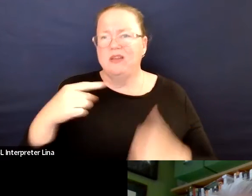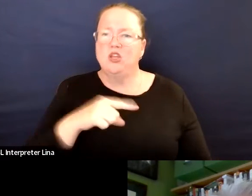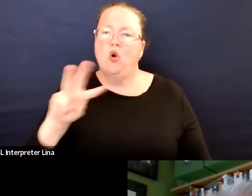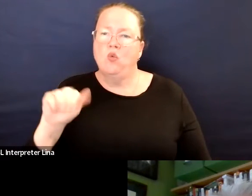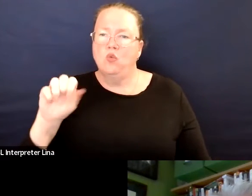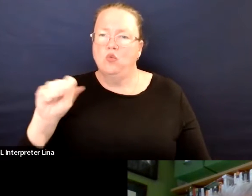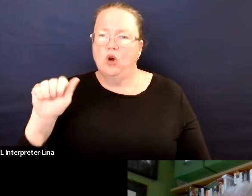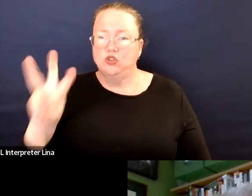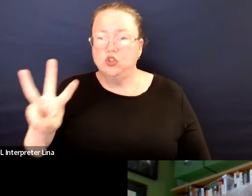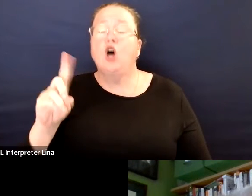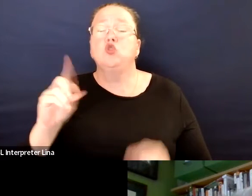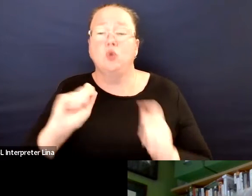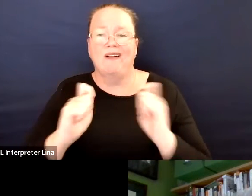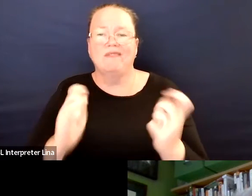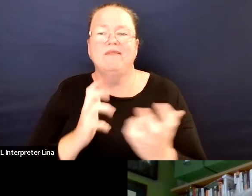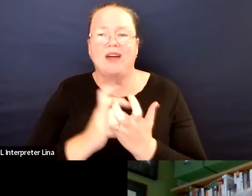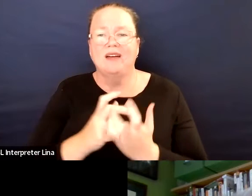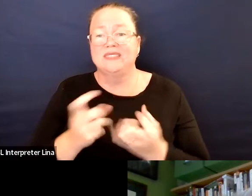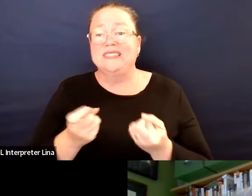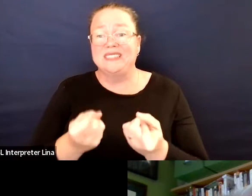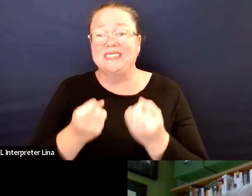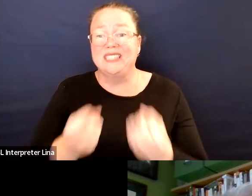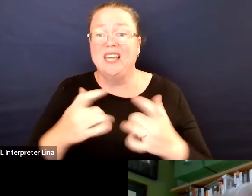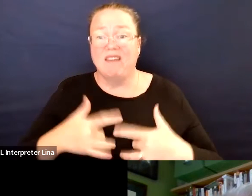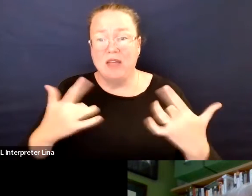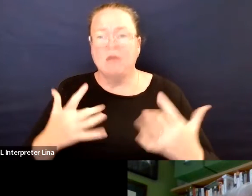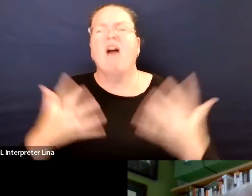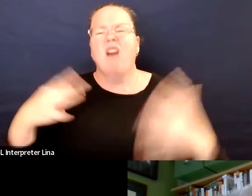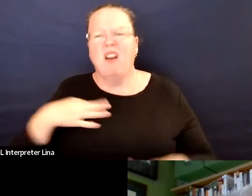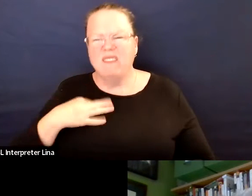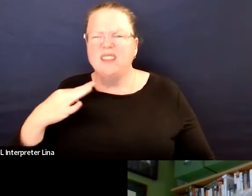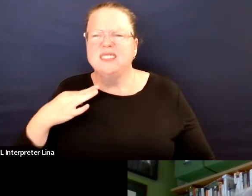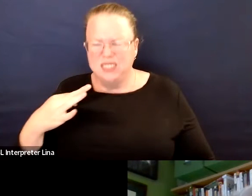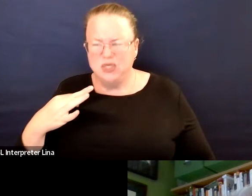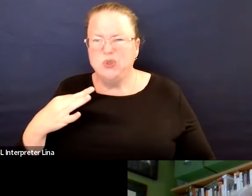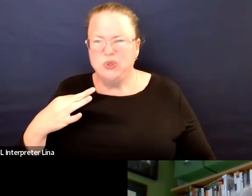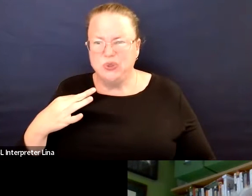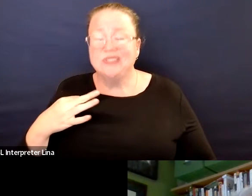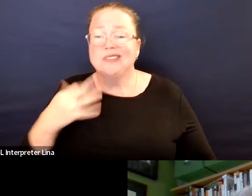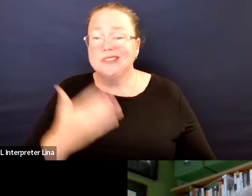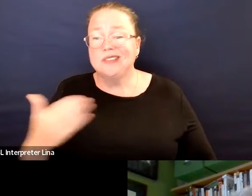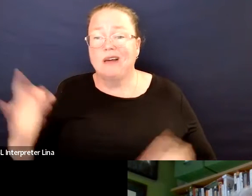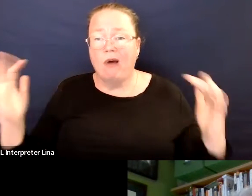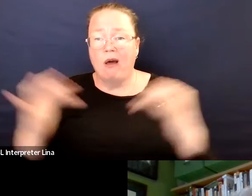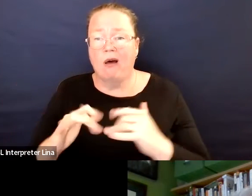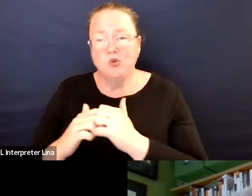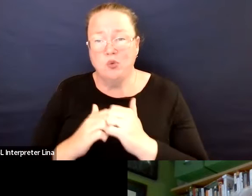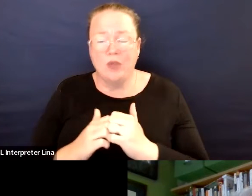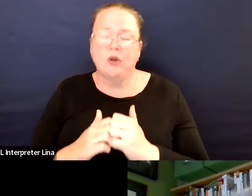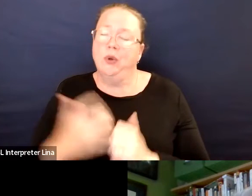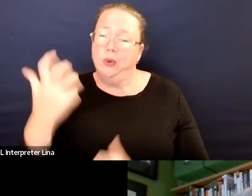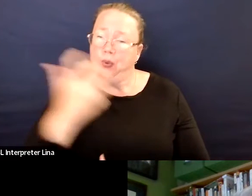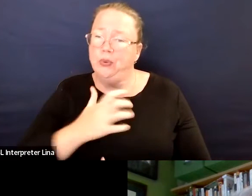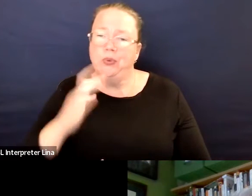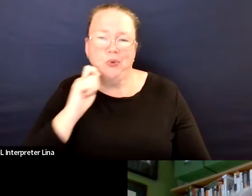They do an adaptive ski event where they get a lot of volunteers and stuff to come together. And it's a